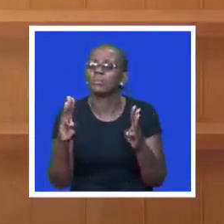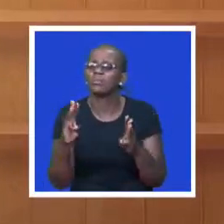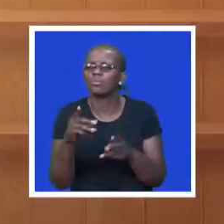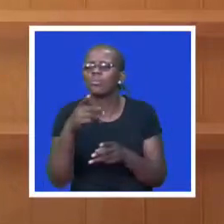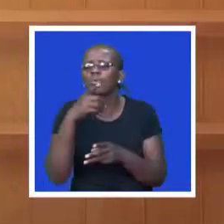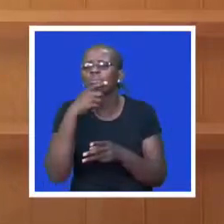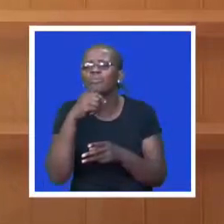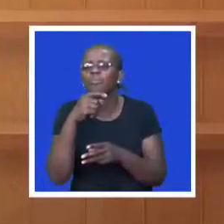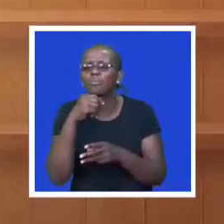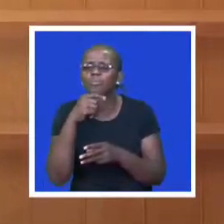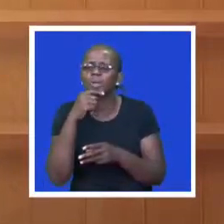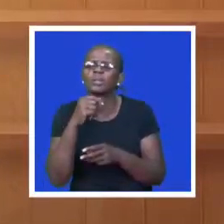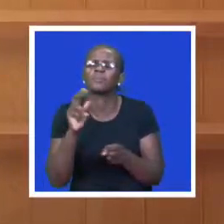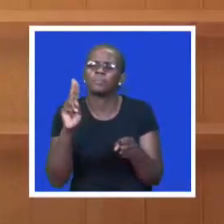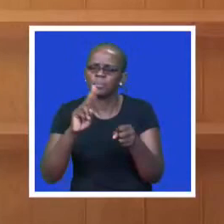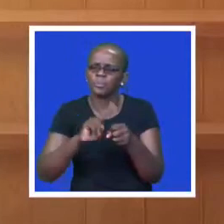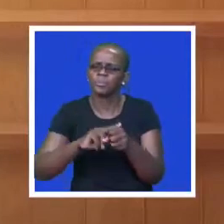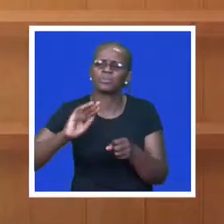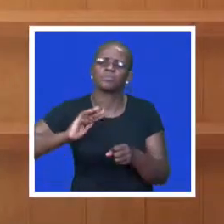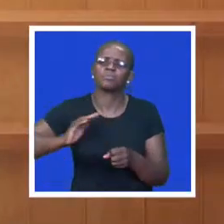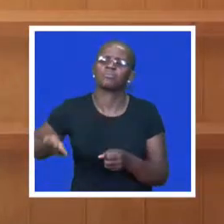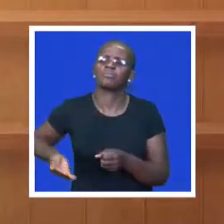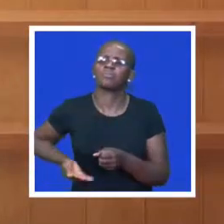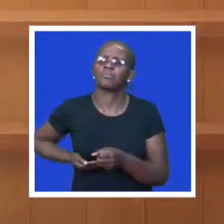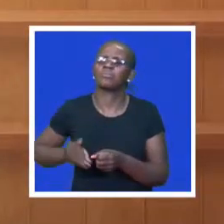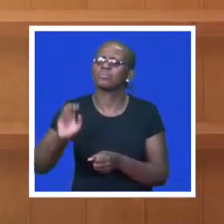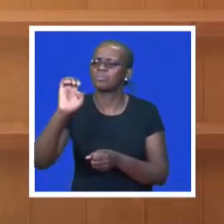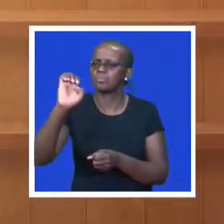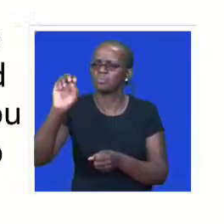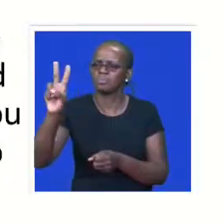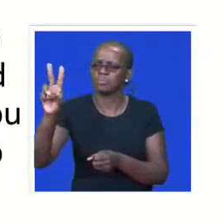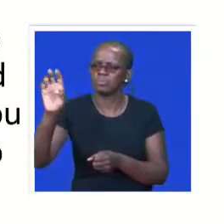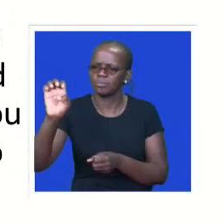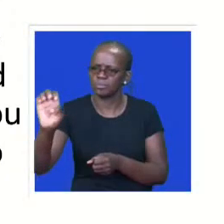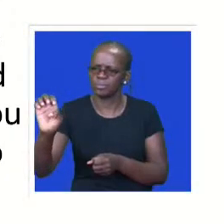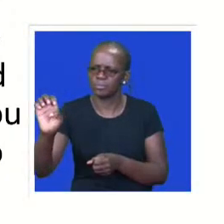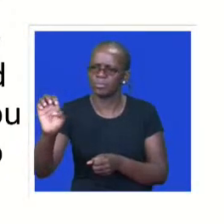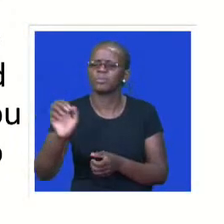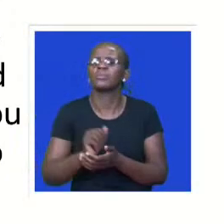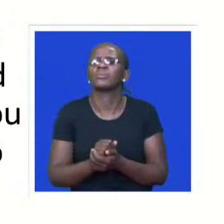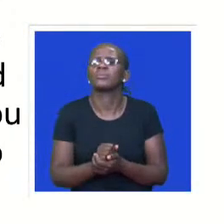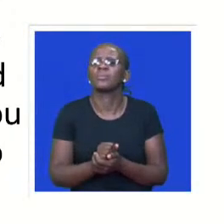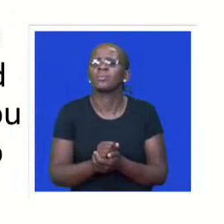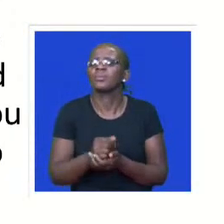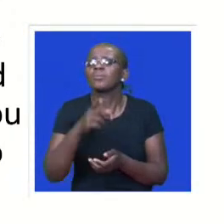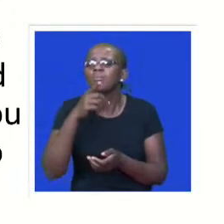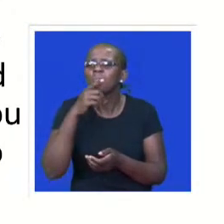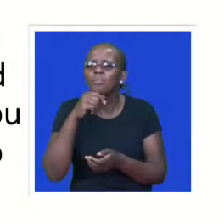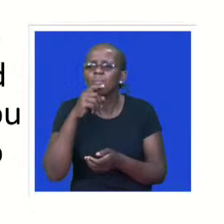Lena? Of course, it was, as we can see on our board, it was